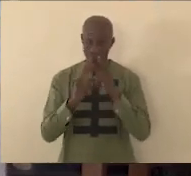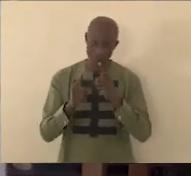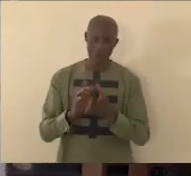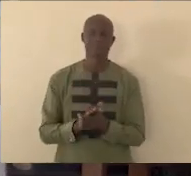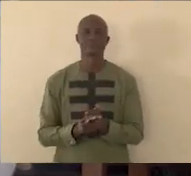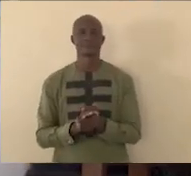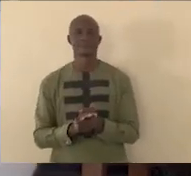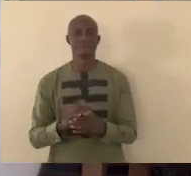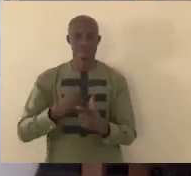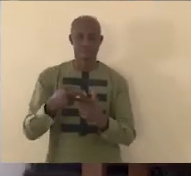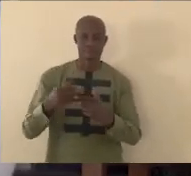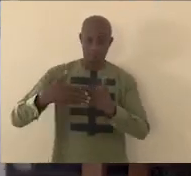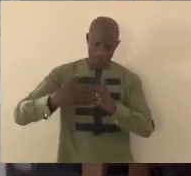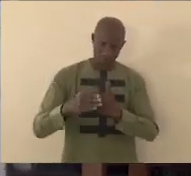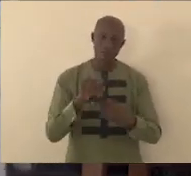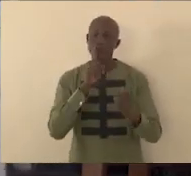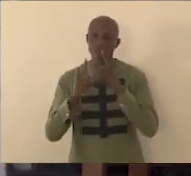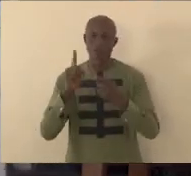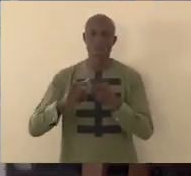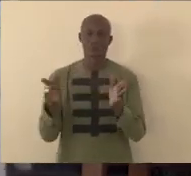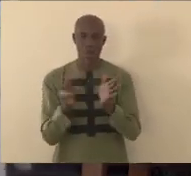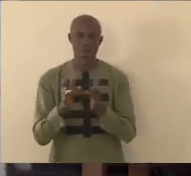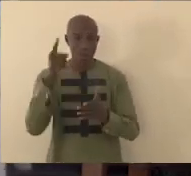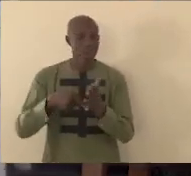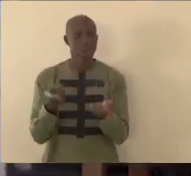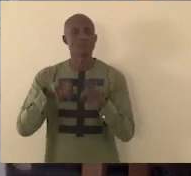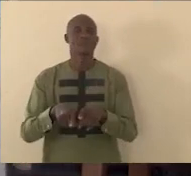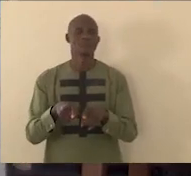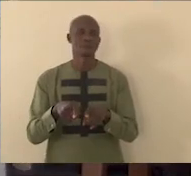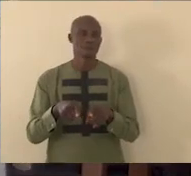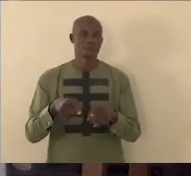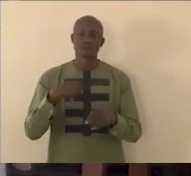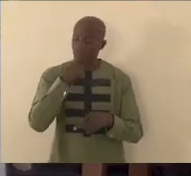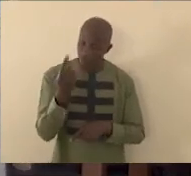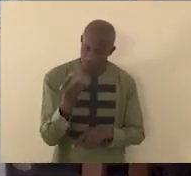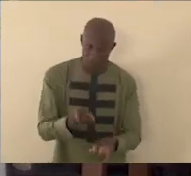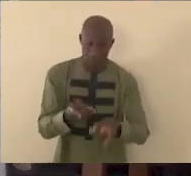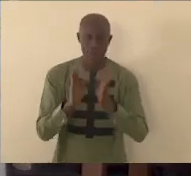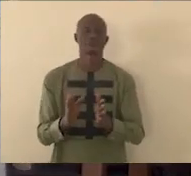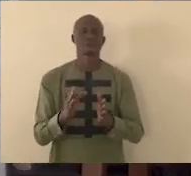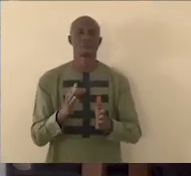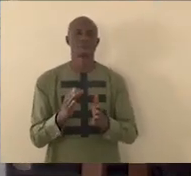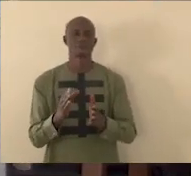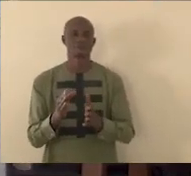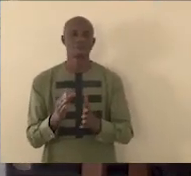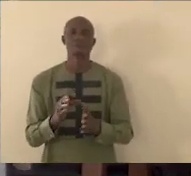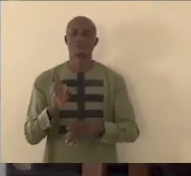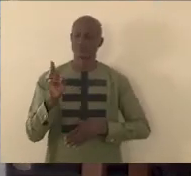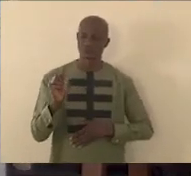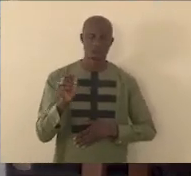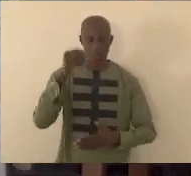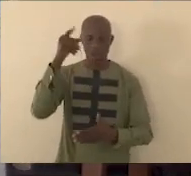it. Then, after speaking to Jesus, what did she do? She turned to the disciples and said what?